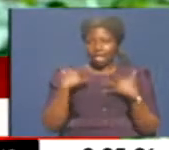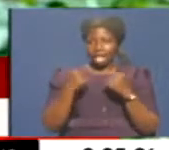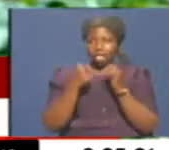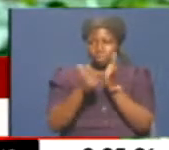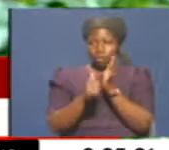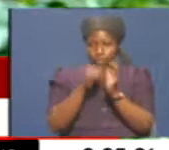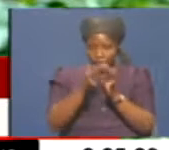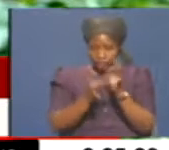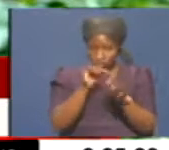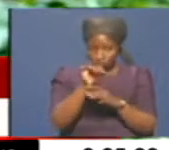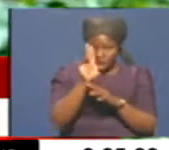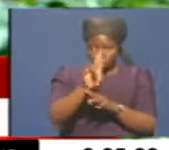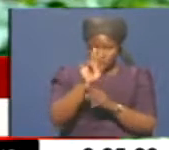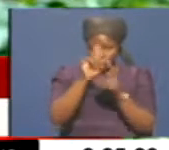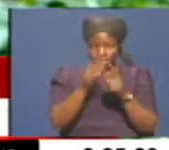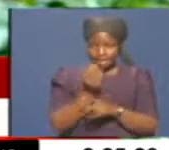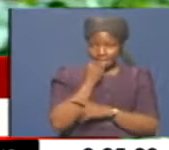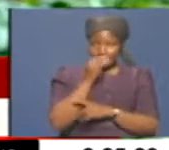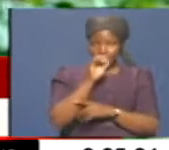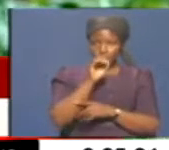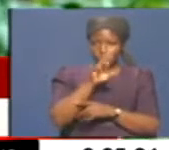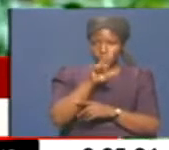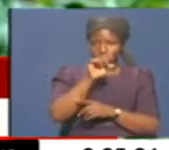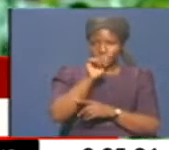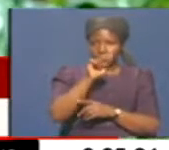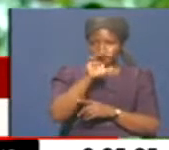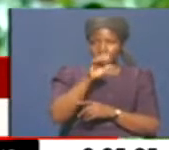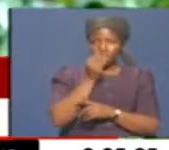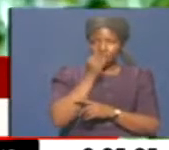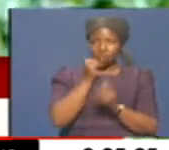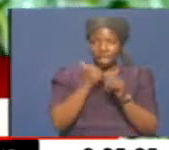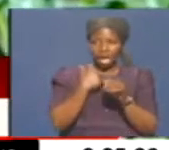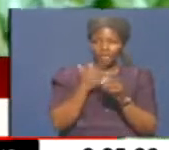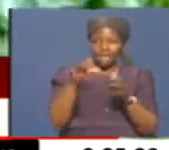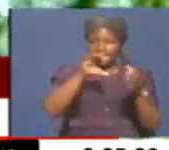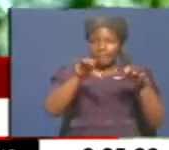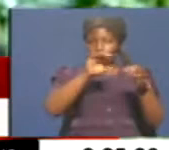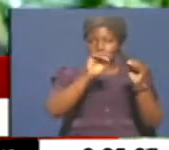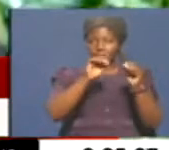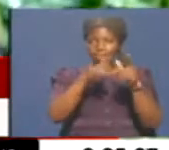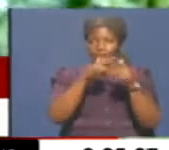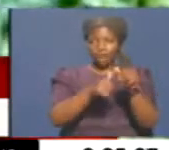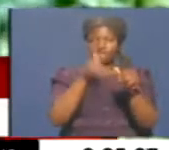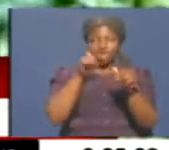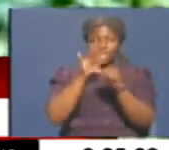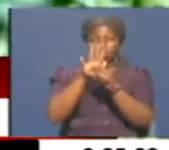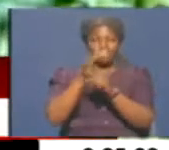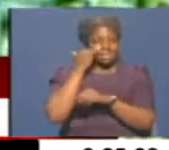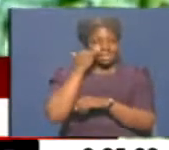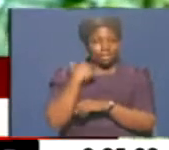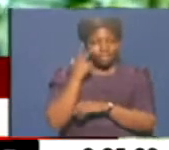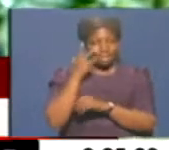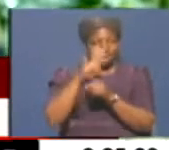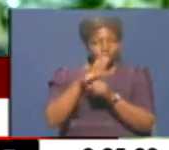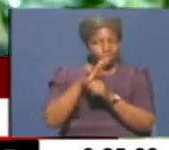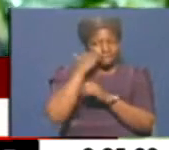organic, ambazo hazina dawa, unaepuka magonjwa mingi sana. Tunaona magonjwa mingi imekuja, tunaona mambo ya